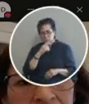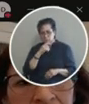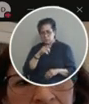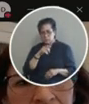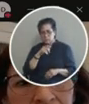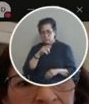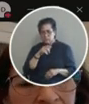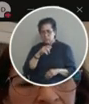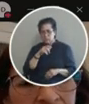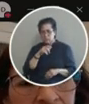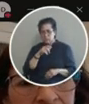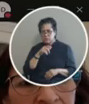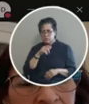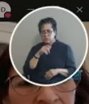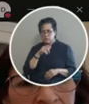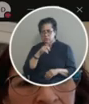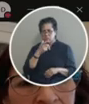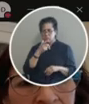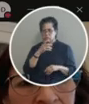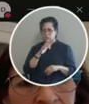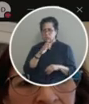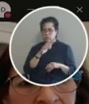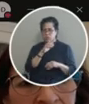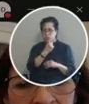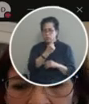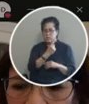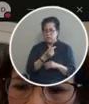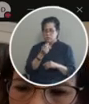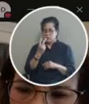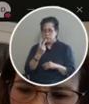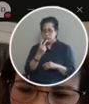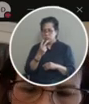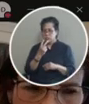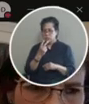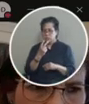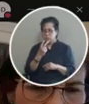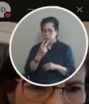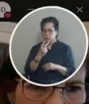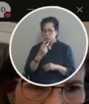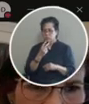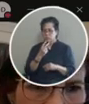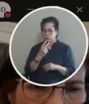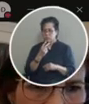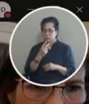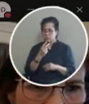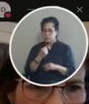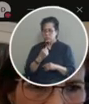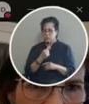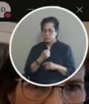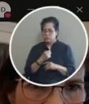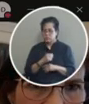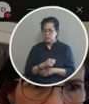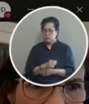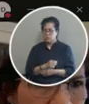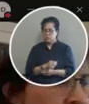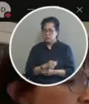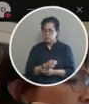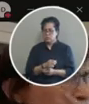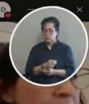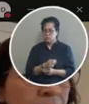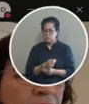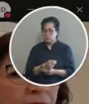Ms. Pine, can we take those two items separately, 1 and 2? We're only talking about one. This vote is